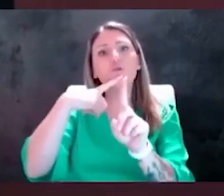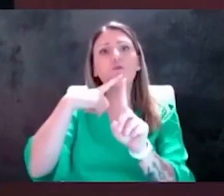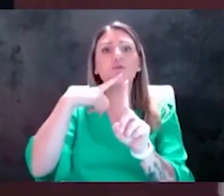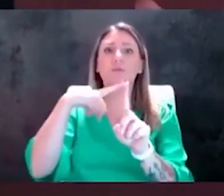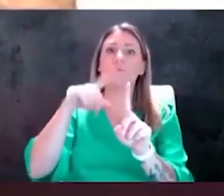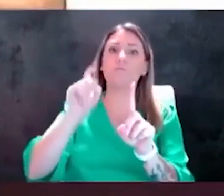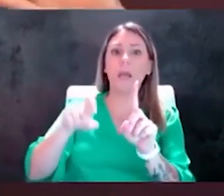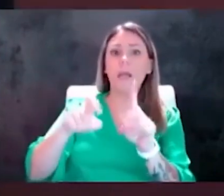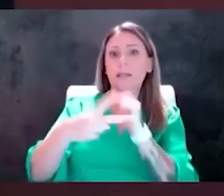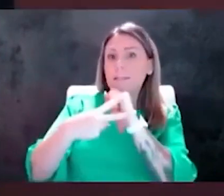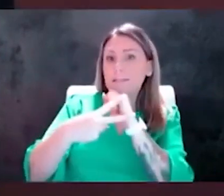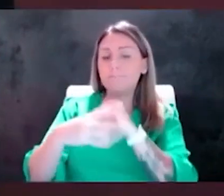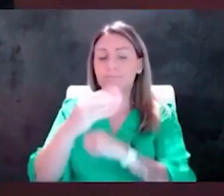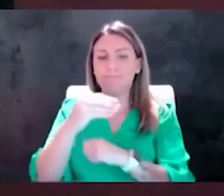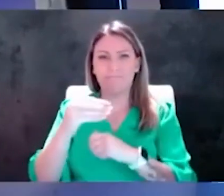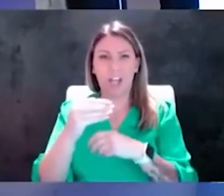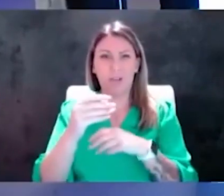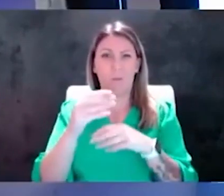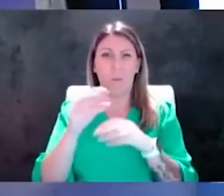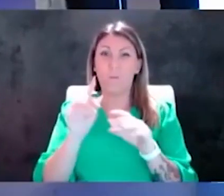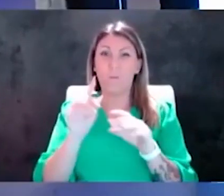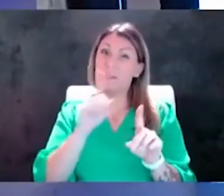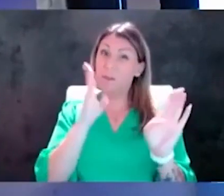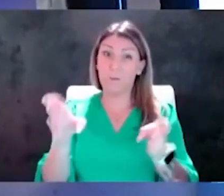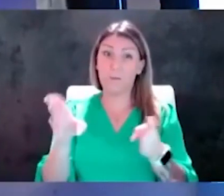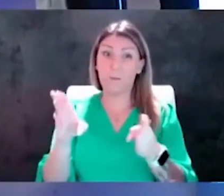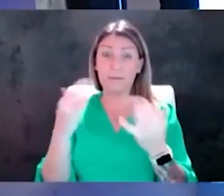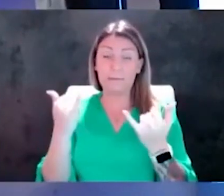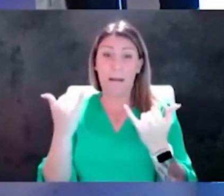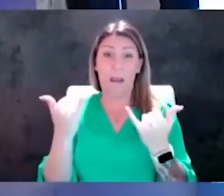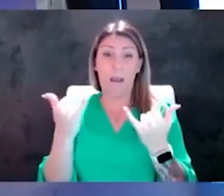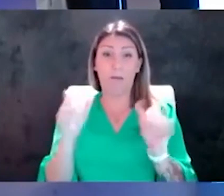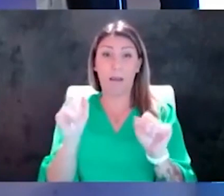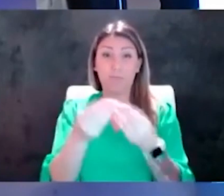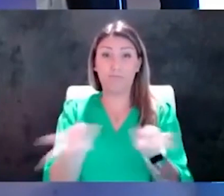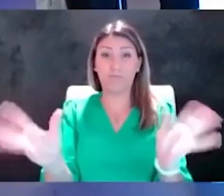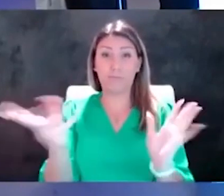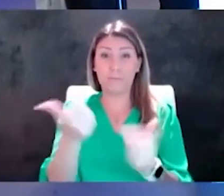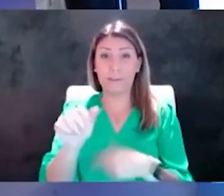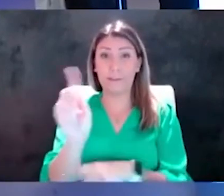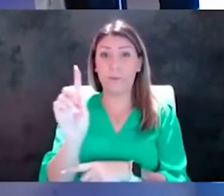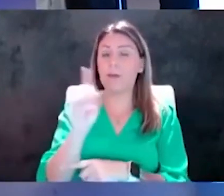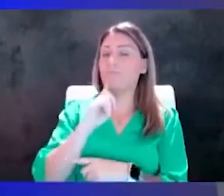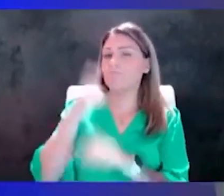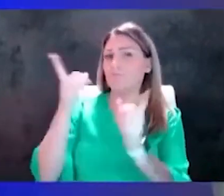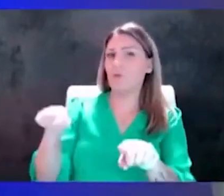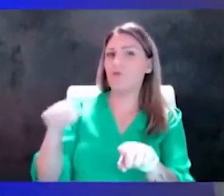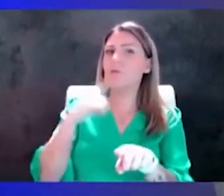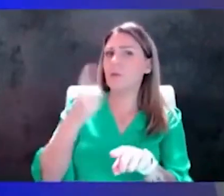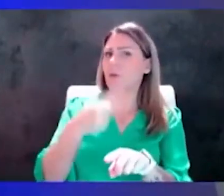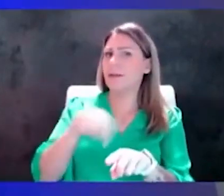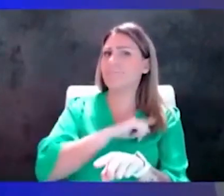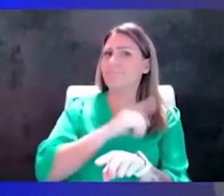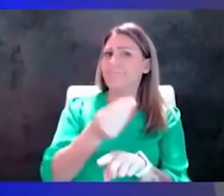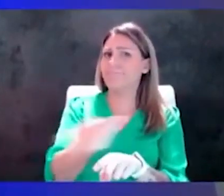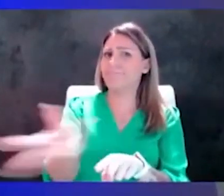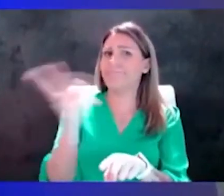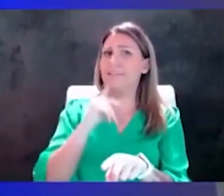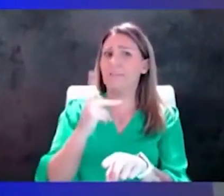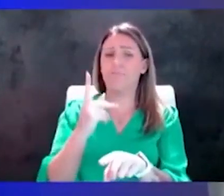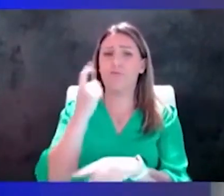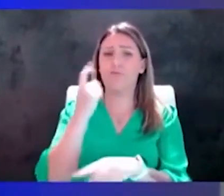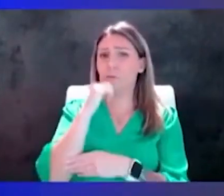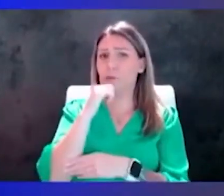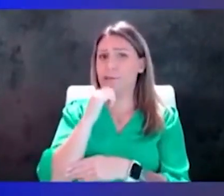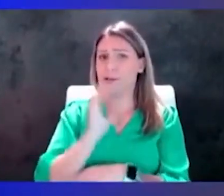these vaccinations any place. Yeah, I completely agree. So we're giving a lot of them in our clinic every single day now, and I think you're right. So, this